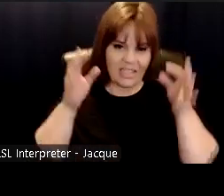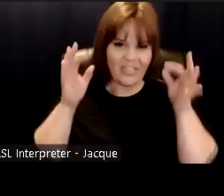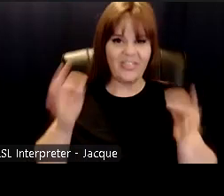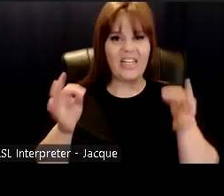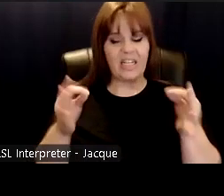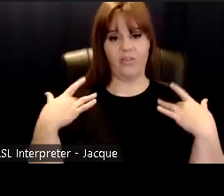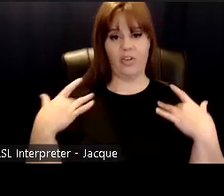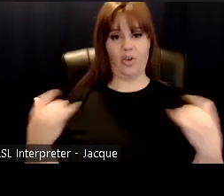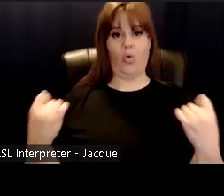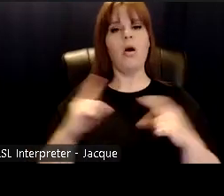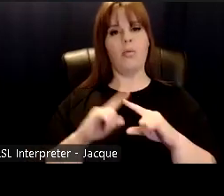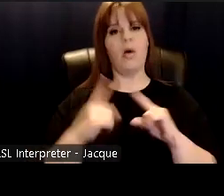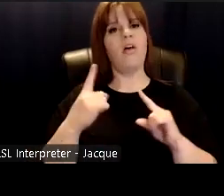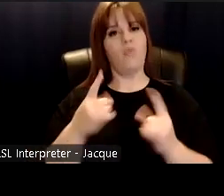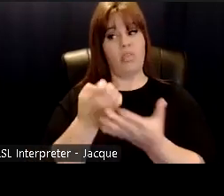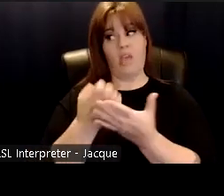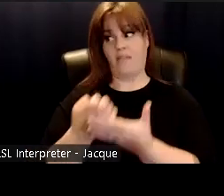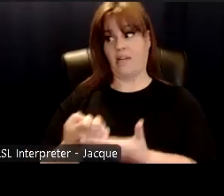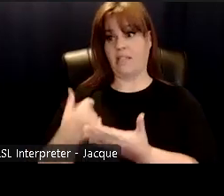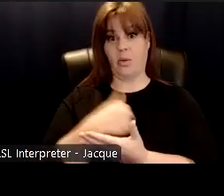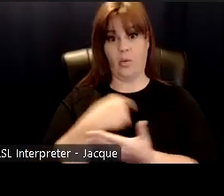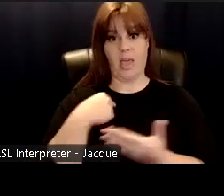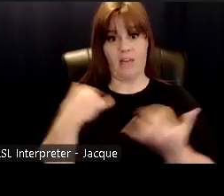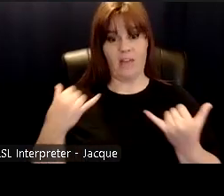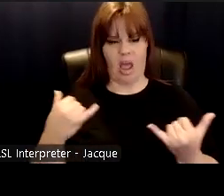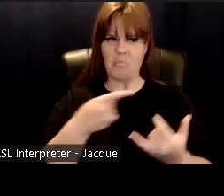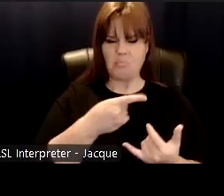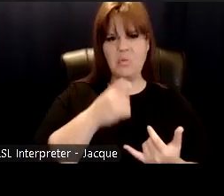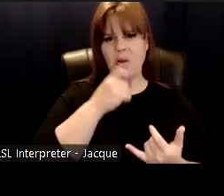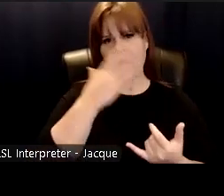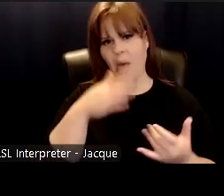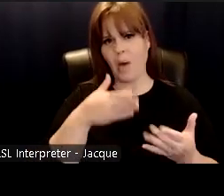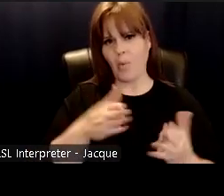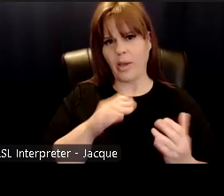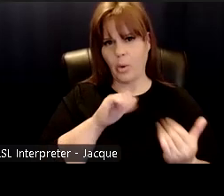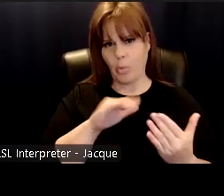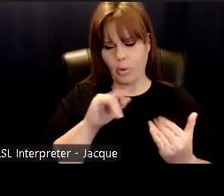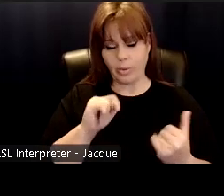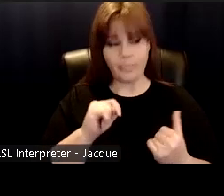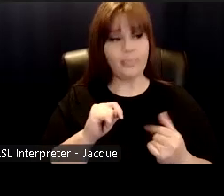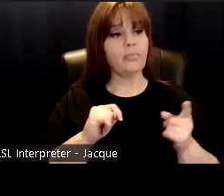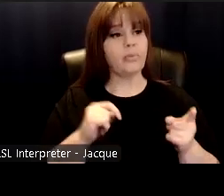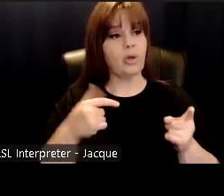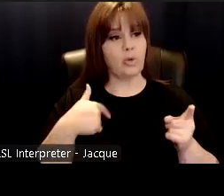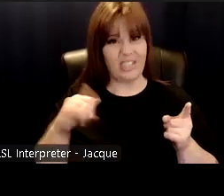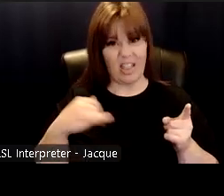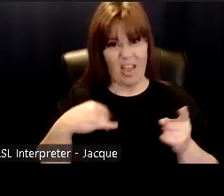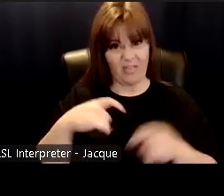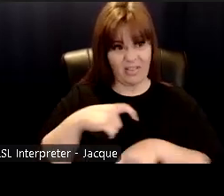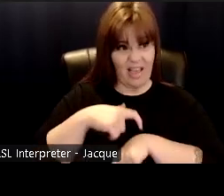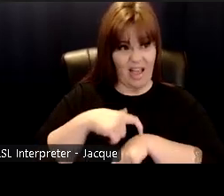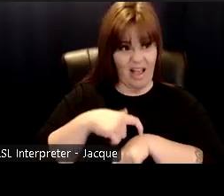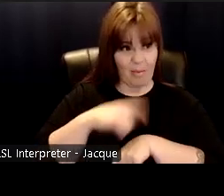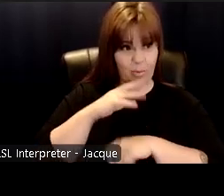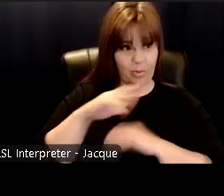evidence now, I think that's not a bad way to approach it. Okay, do I have time to talk about paresthesia, or am I up? I can't see the light.